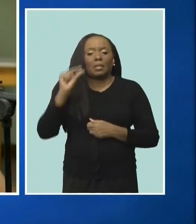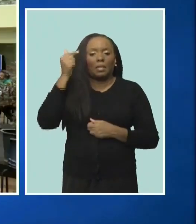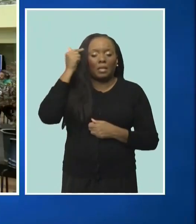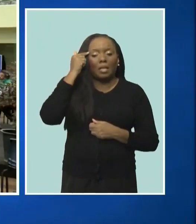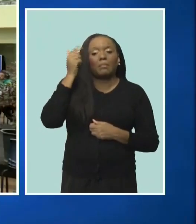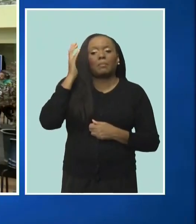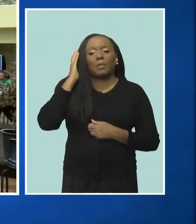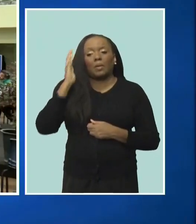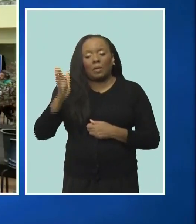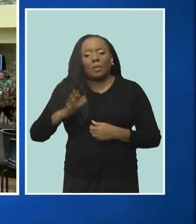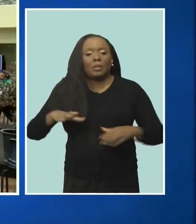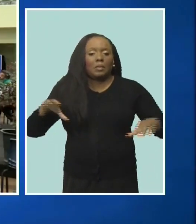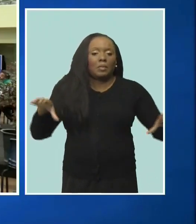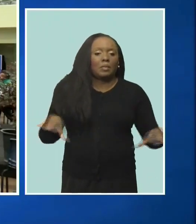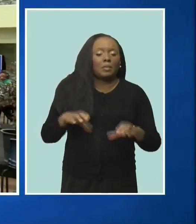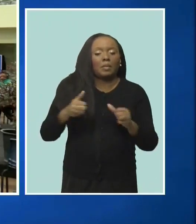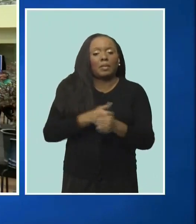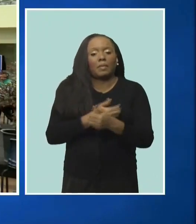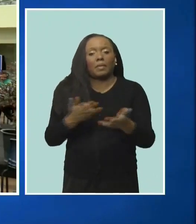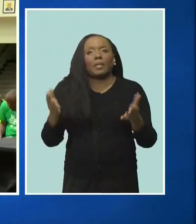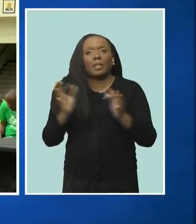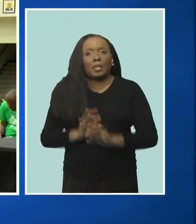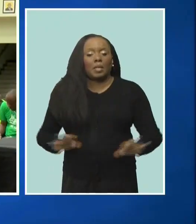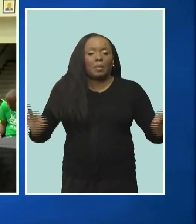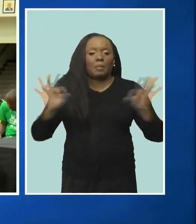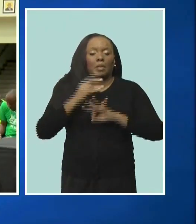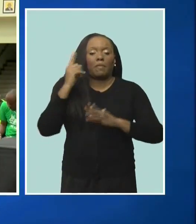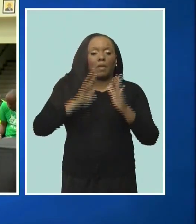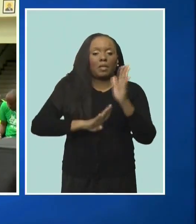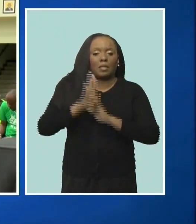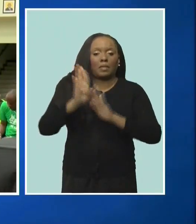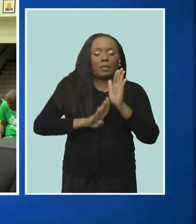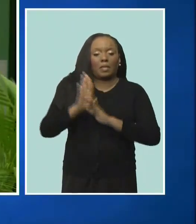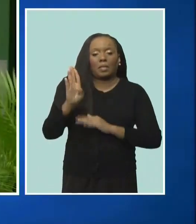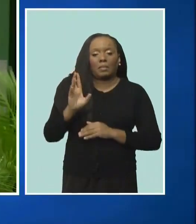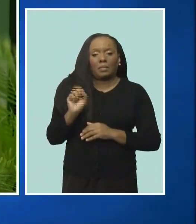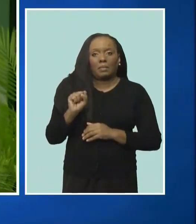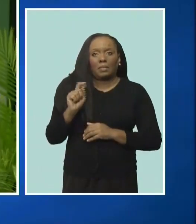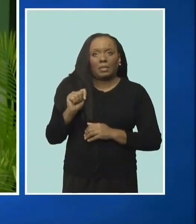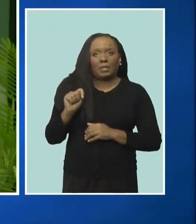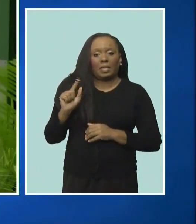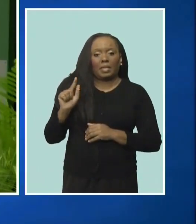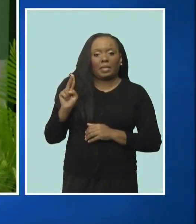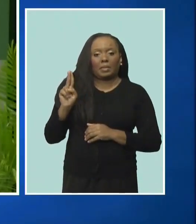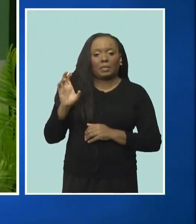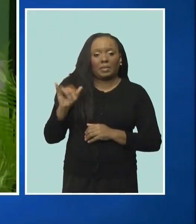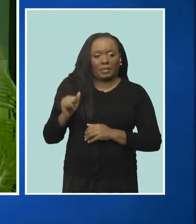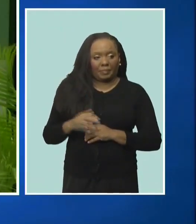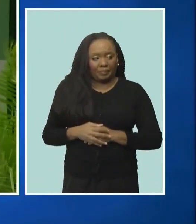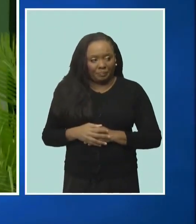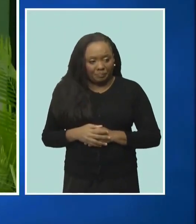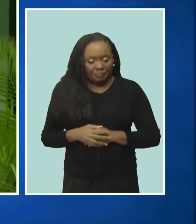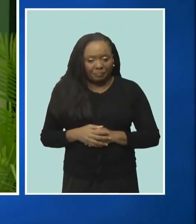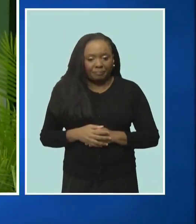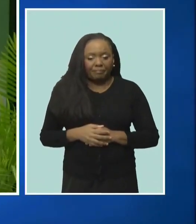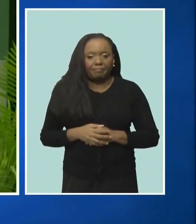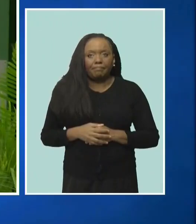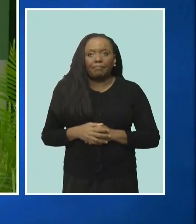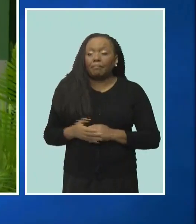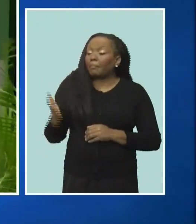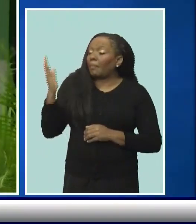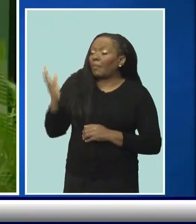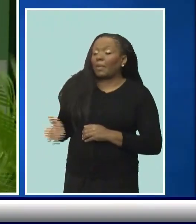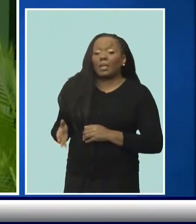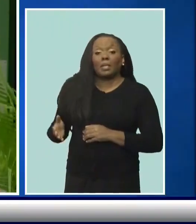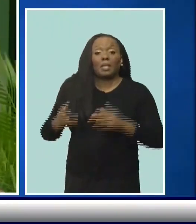will execute that which is necessary to develop the northern parish. When you have the opportunity, when the Prime Minister is here, you